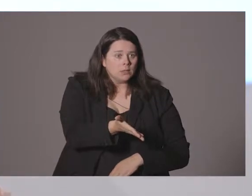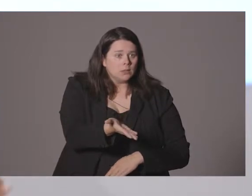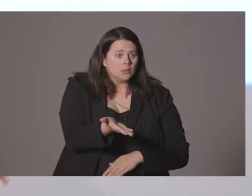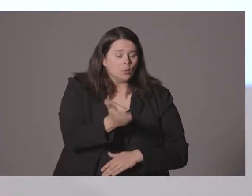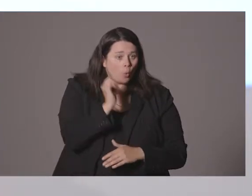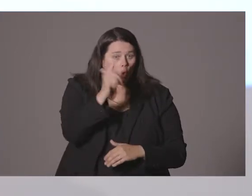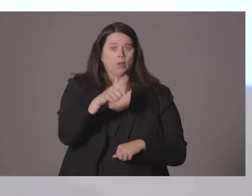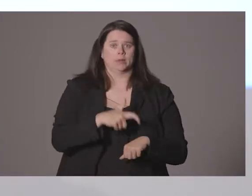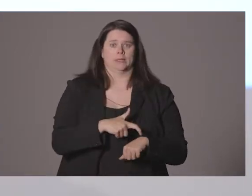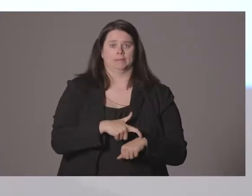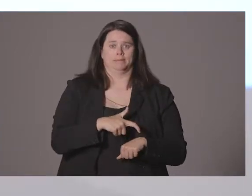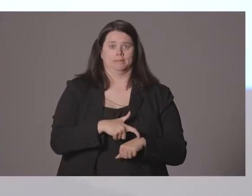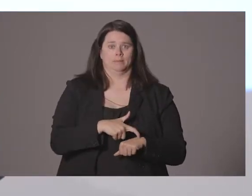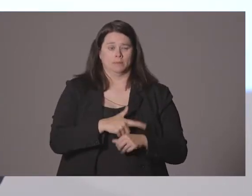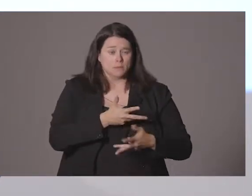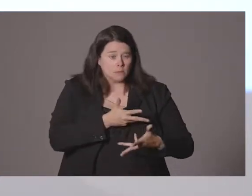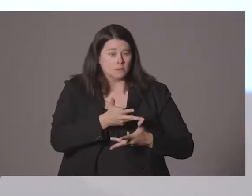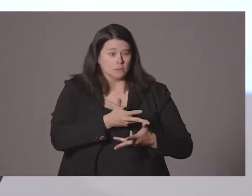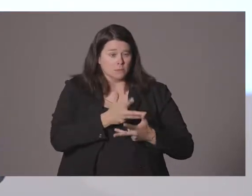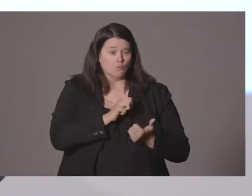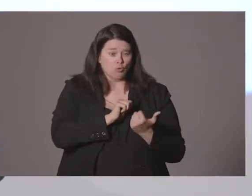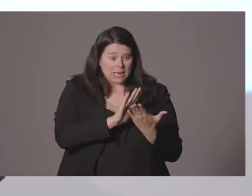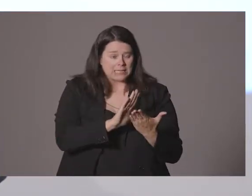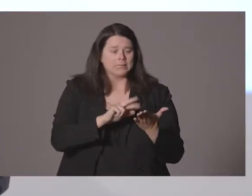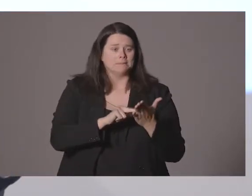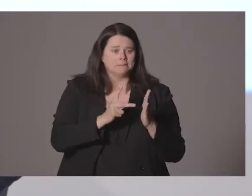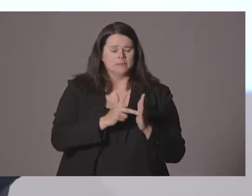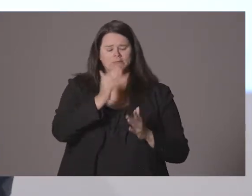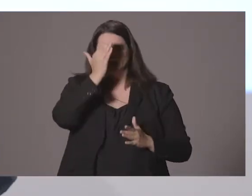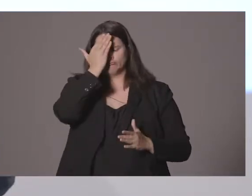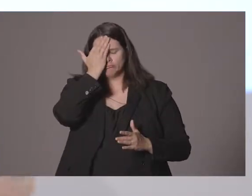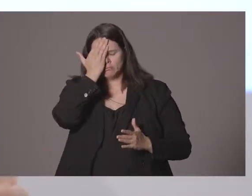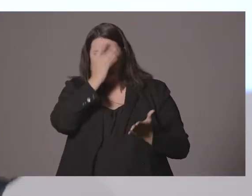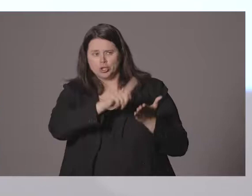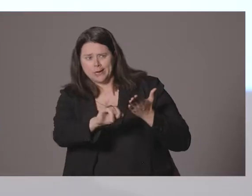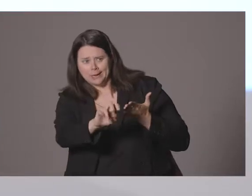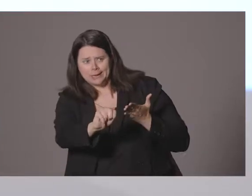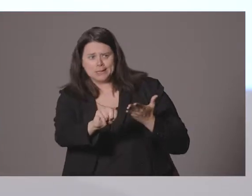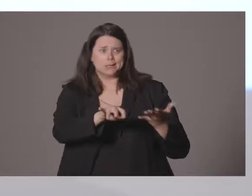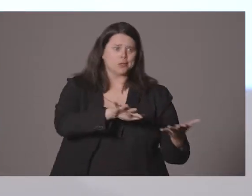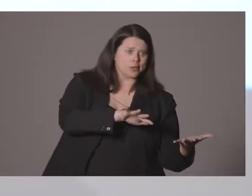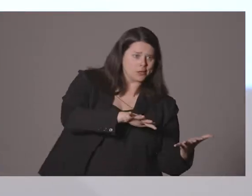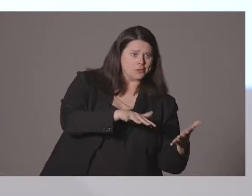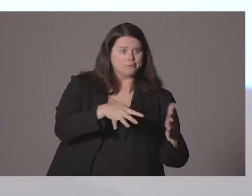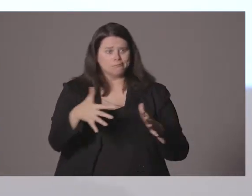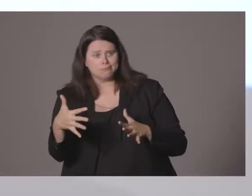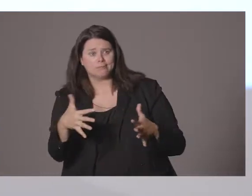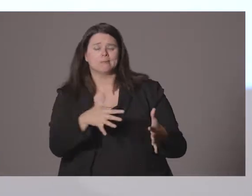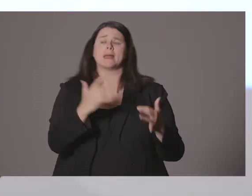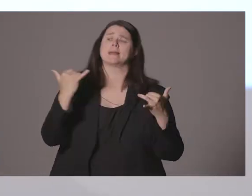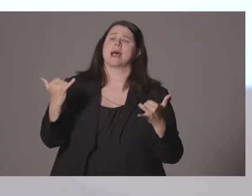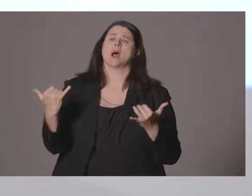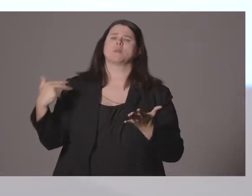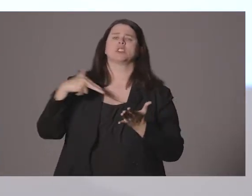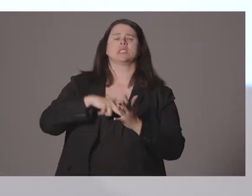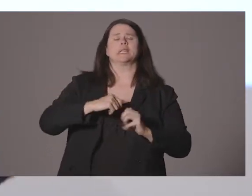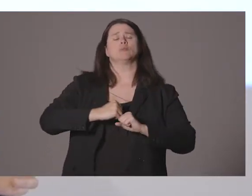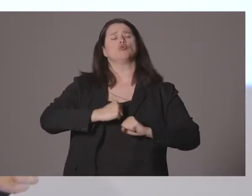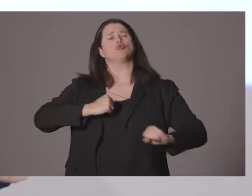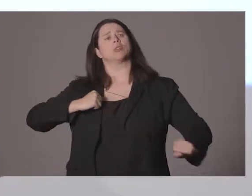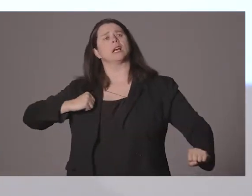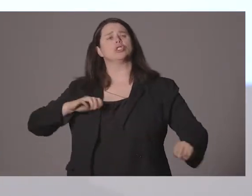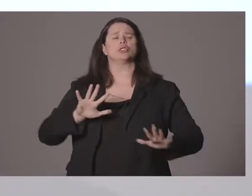time, and that cultivating presence means consciously touching and going. It